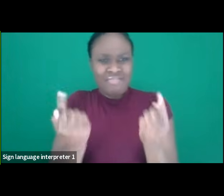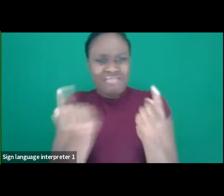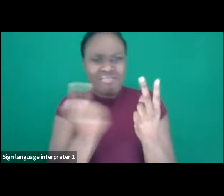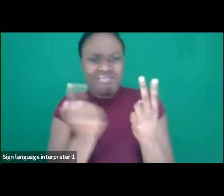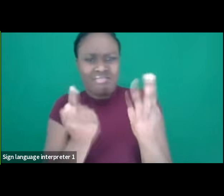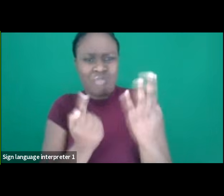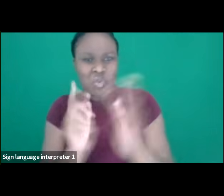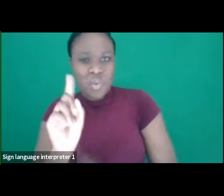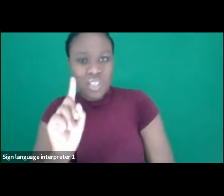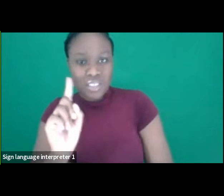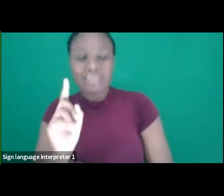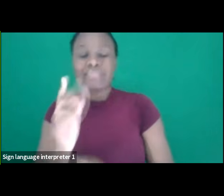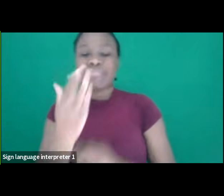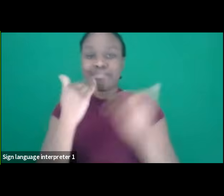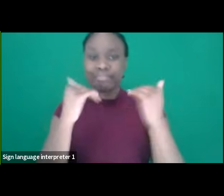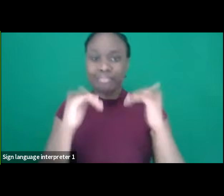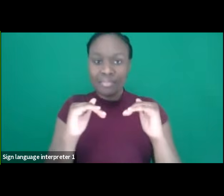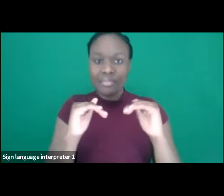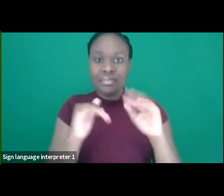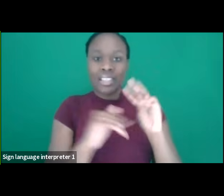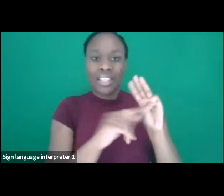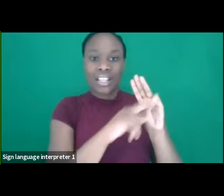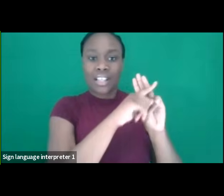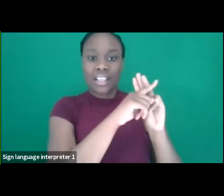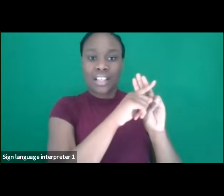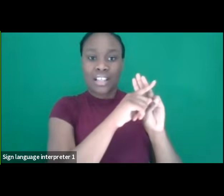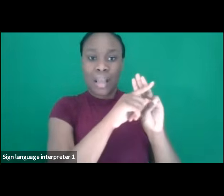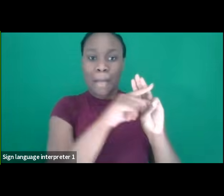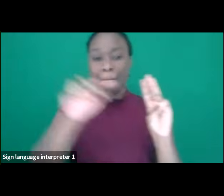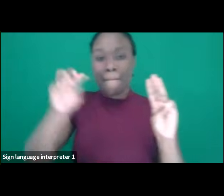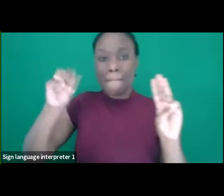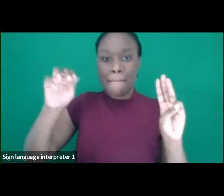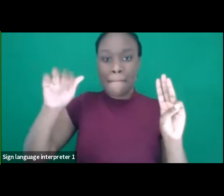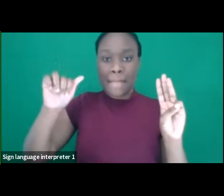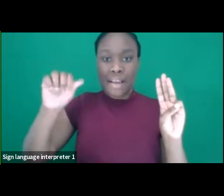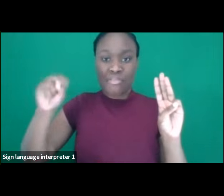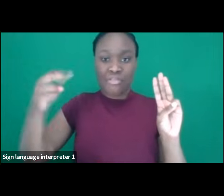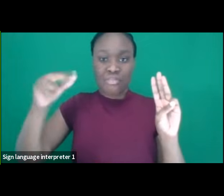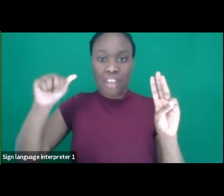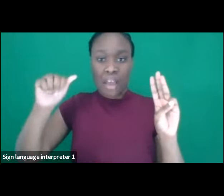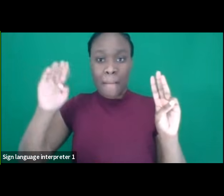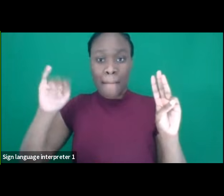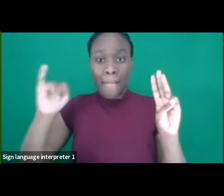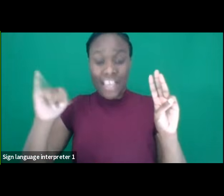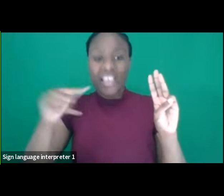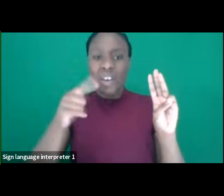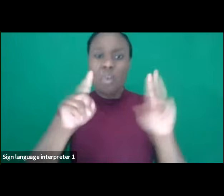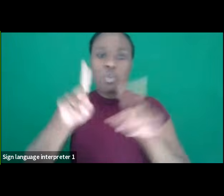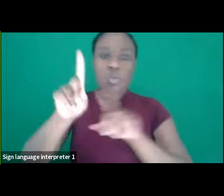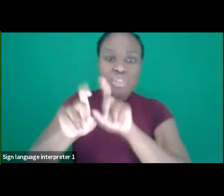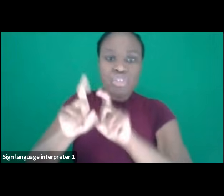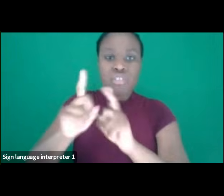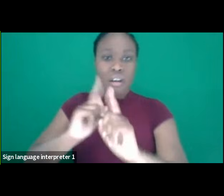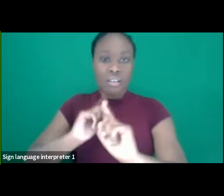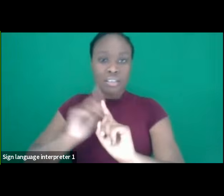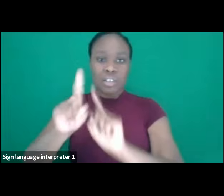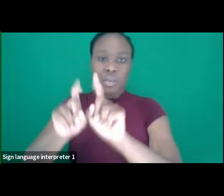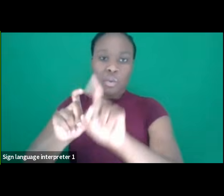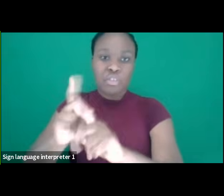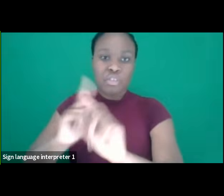Ms. Mashadi Motwang. And then last but not least, we have Dr. Reboni. She is the head